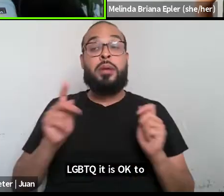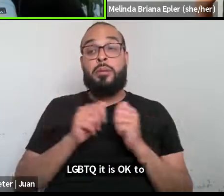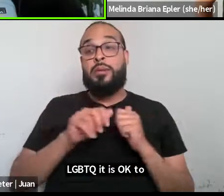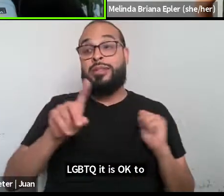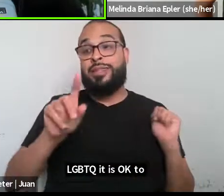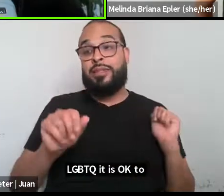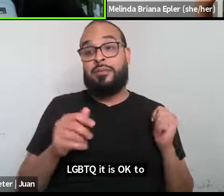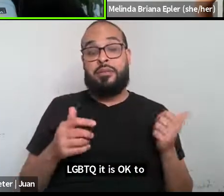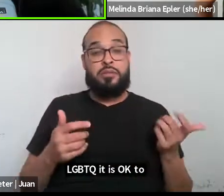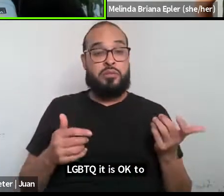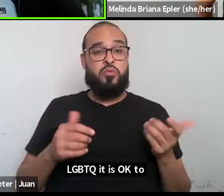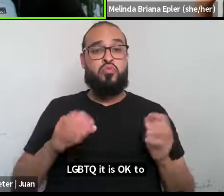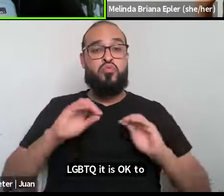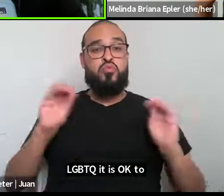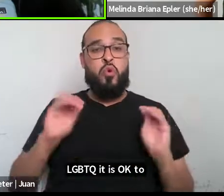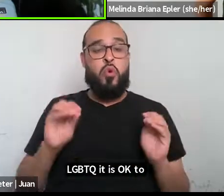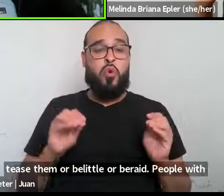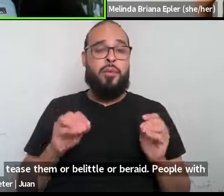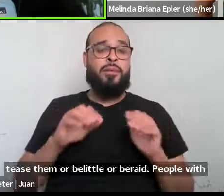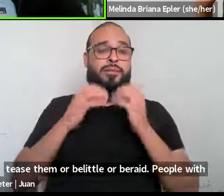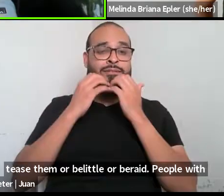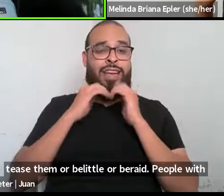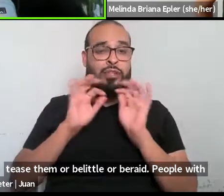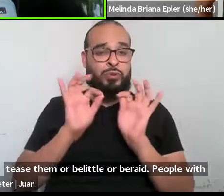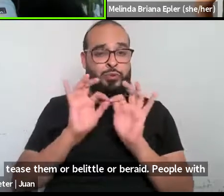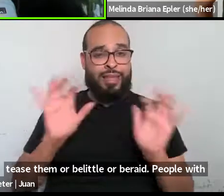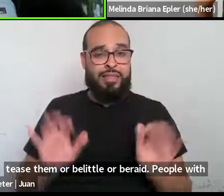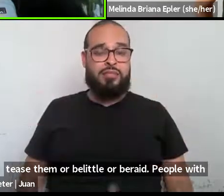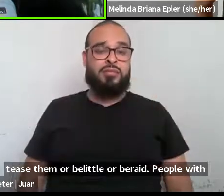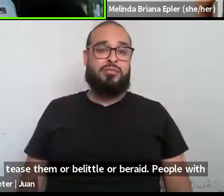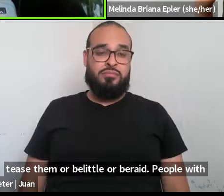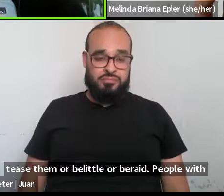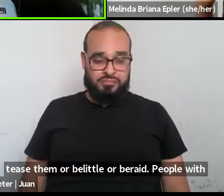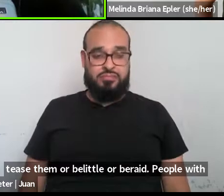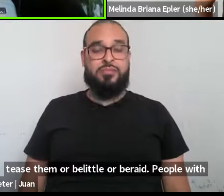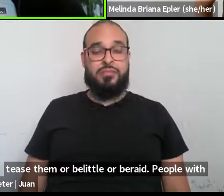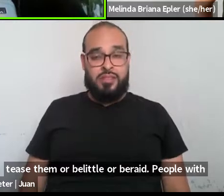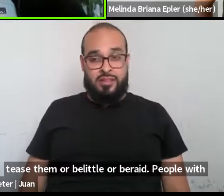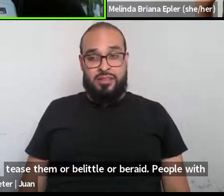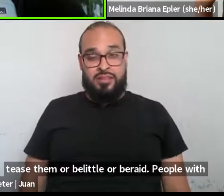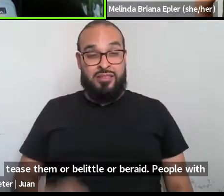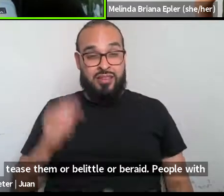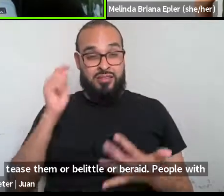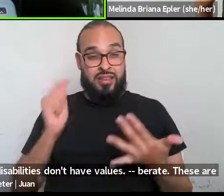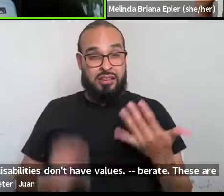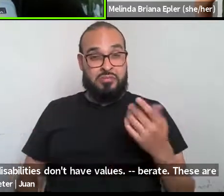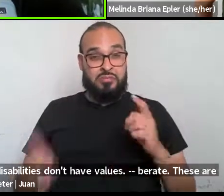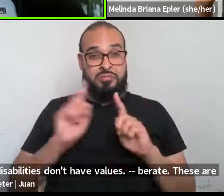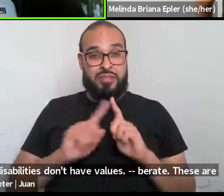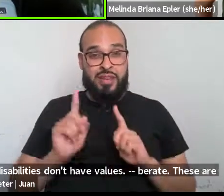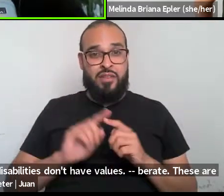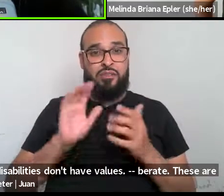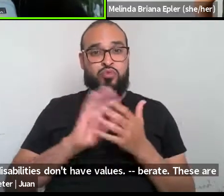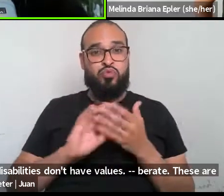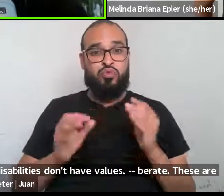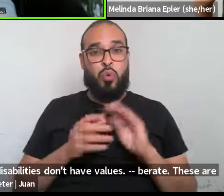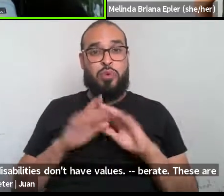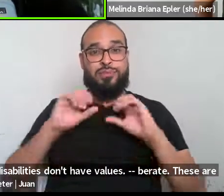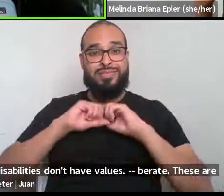have value. These are the these are the stories that society has